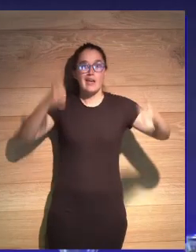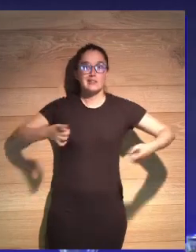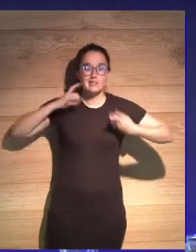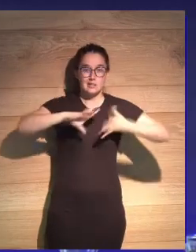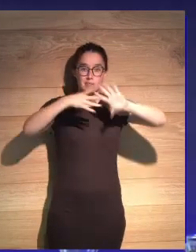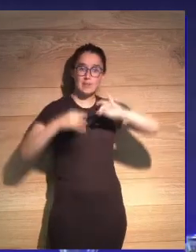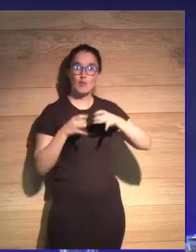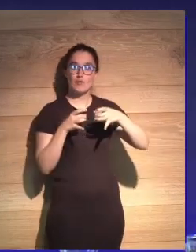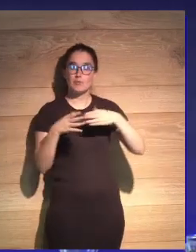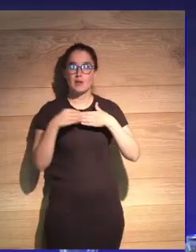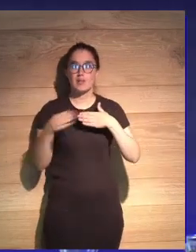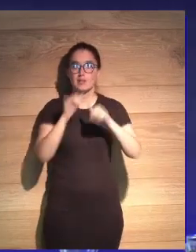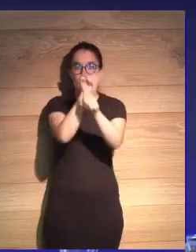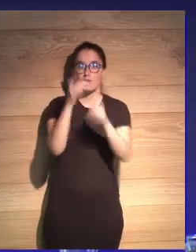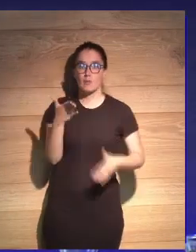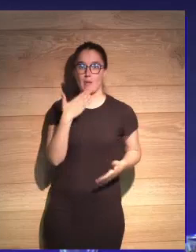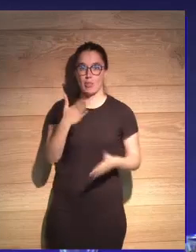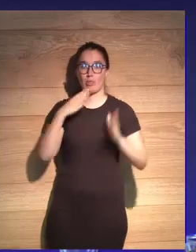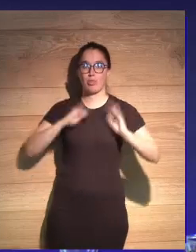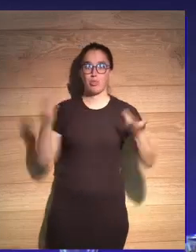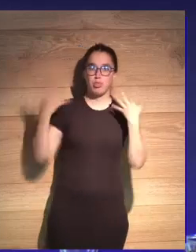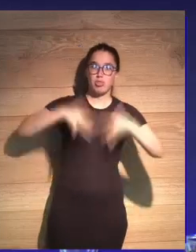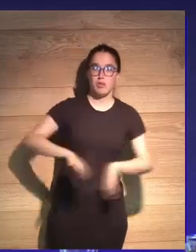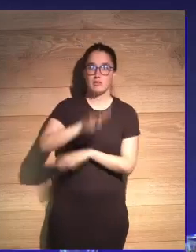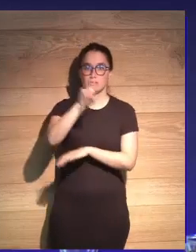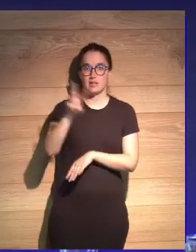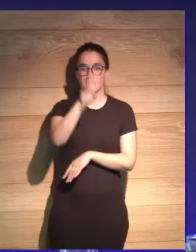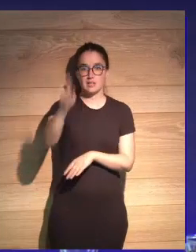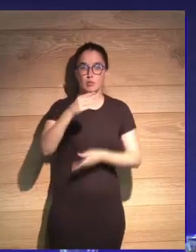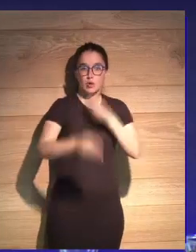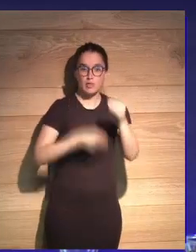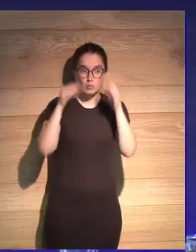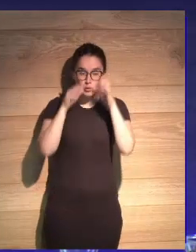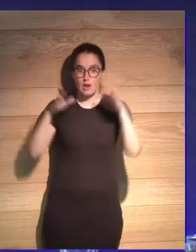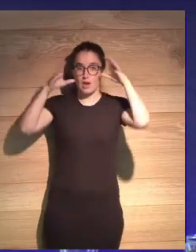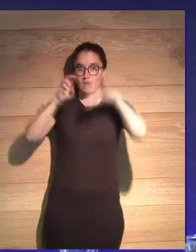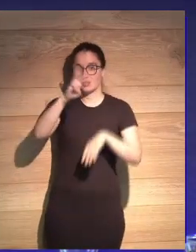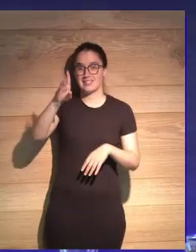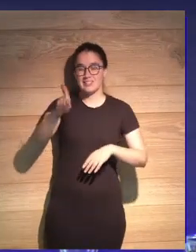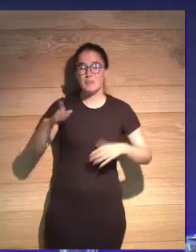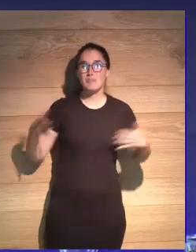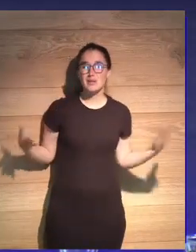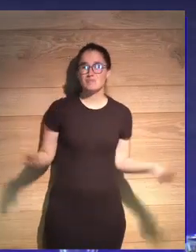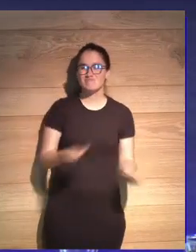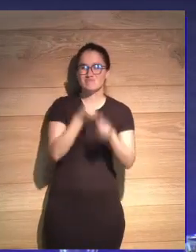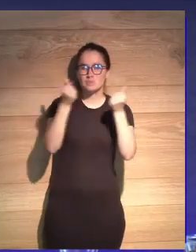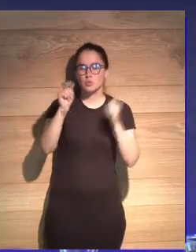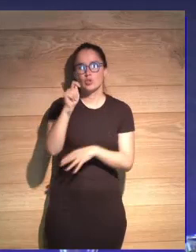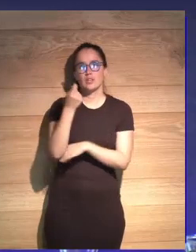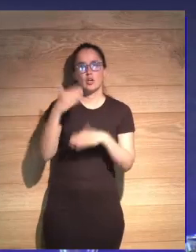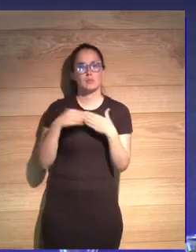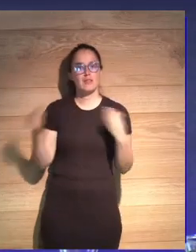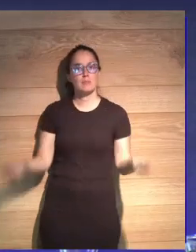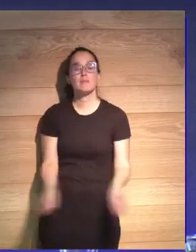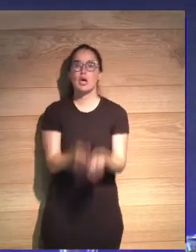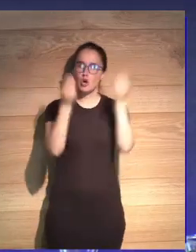good screenplay development for these games. So what we offer is a